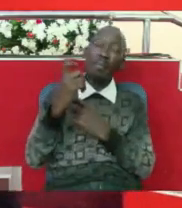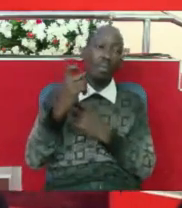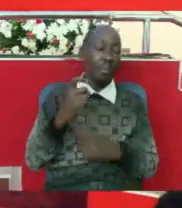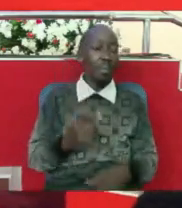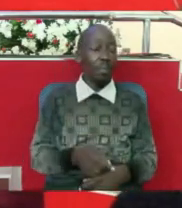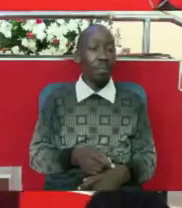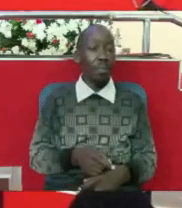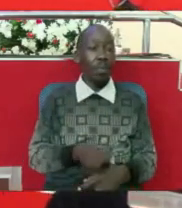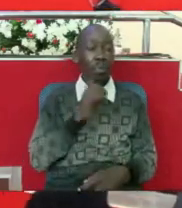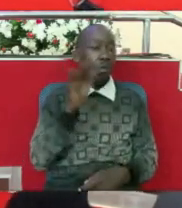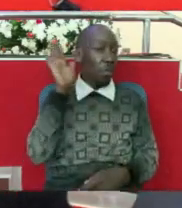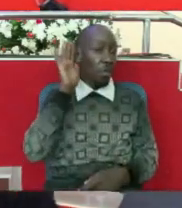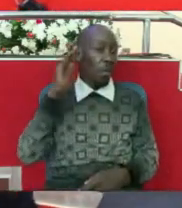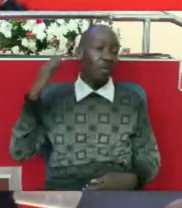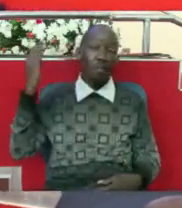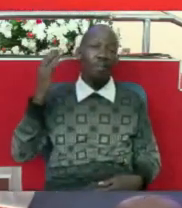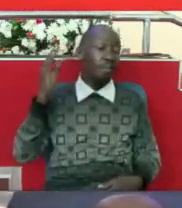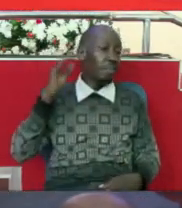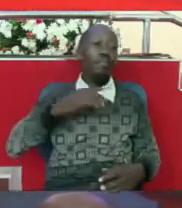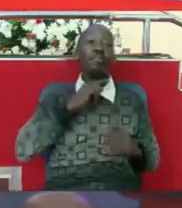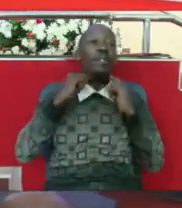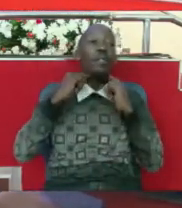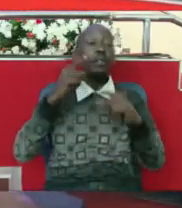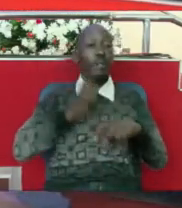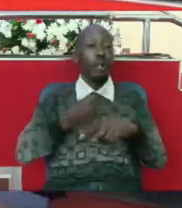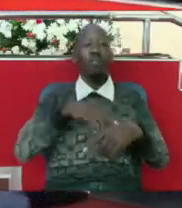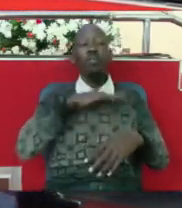You hear the preacher at the funeral.